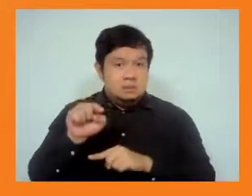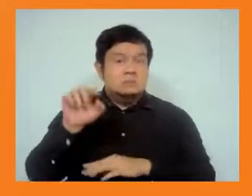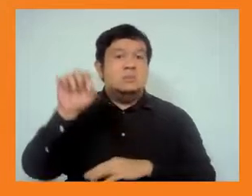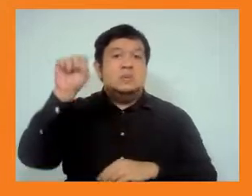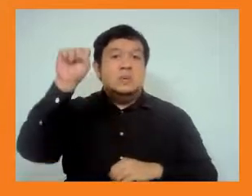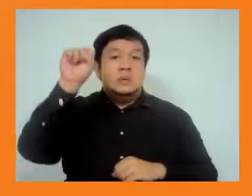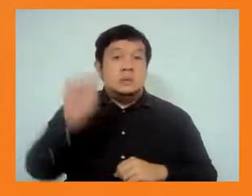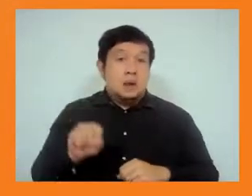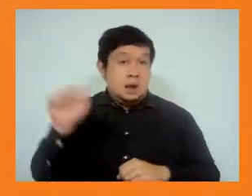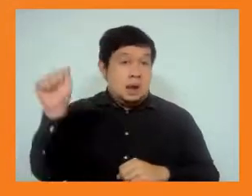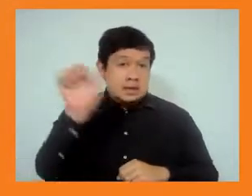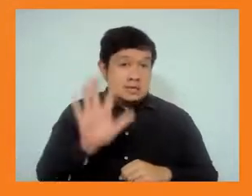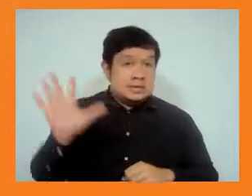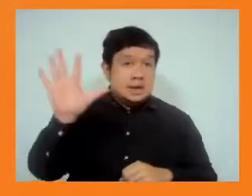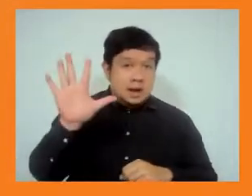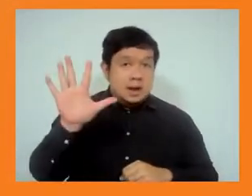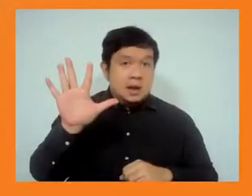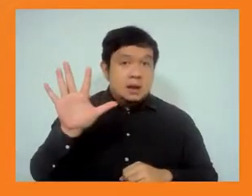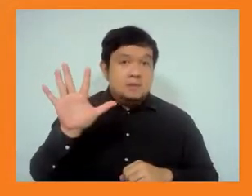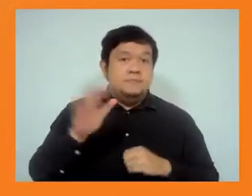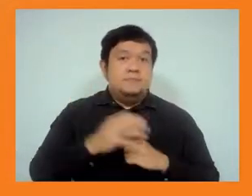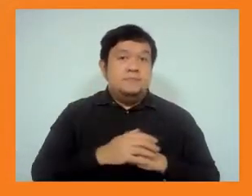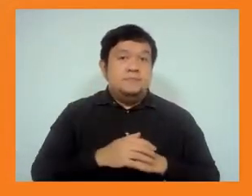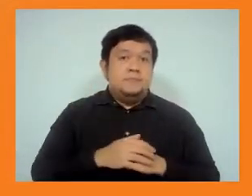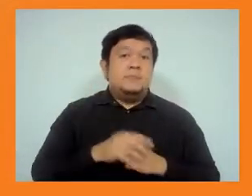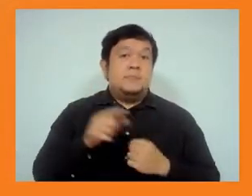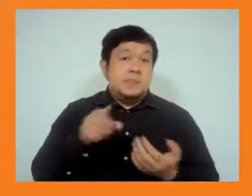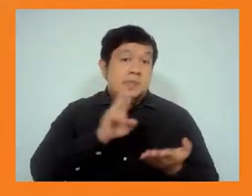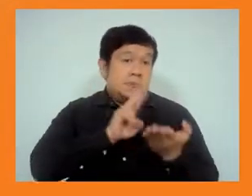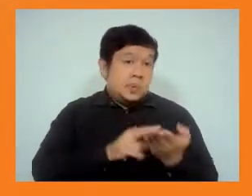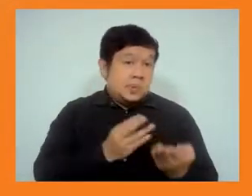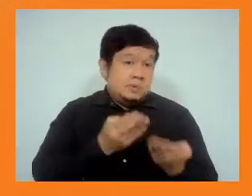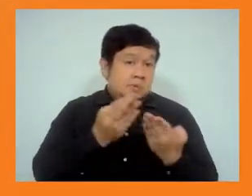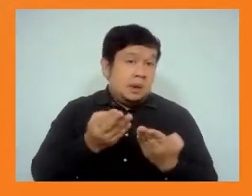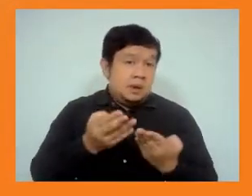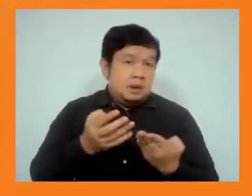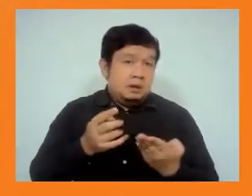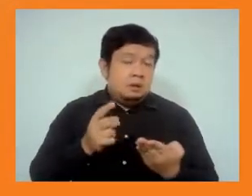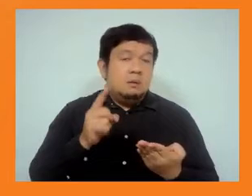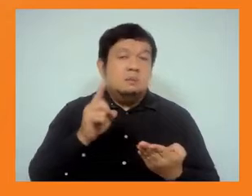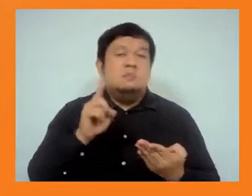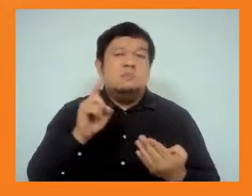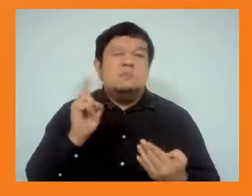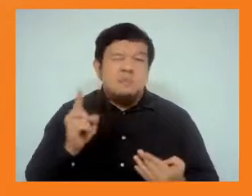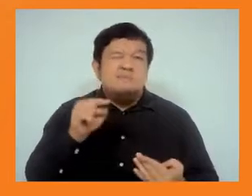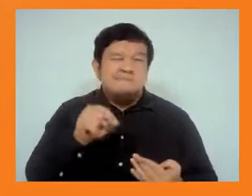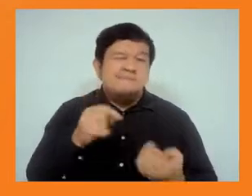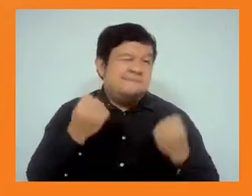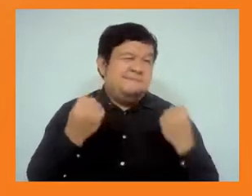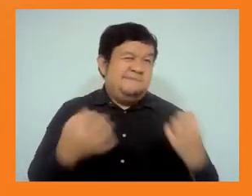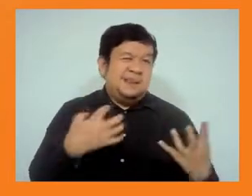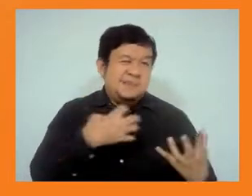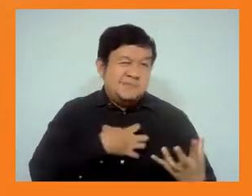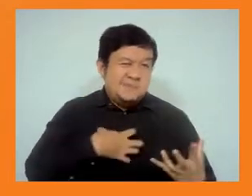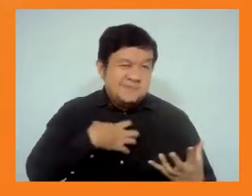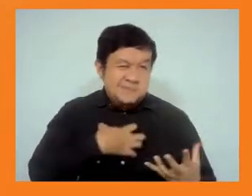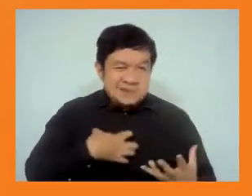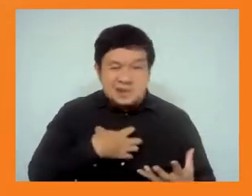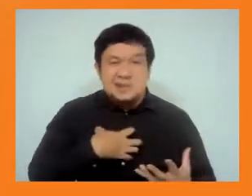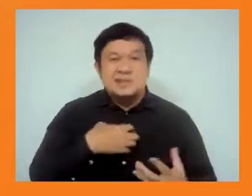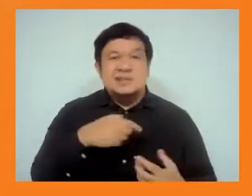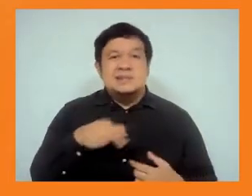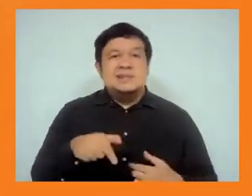of 2013 in India prohibits both employment and manual cleaning of sewers and septic tanks, especially without